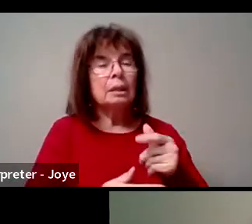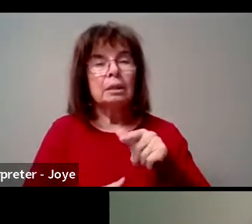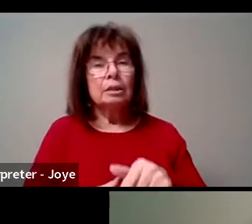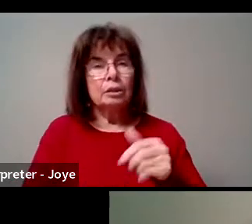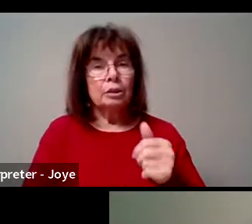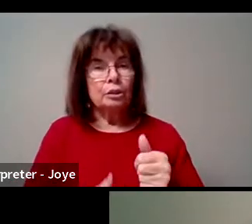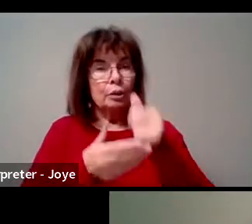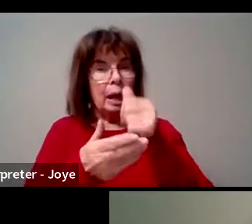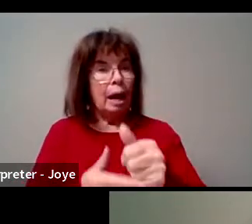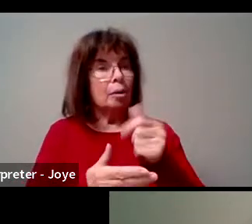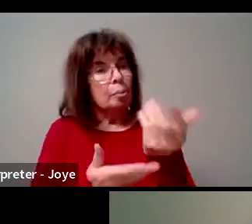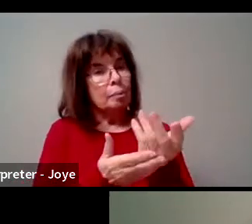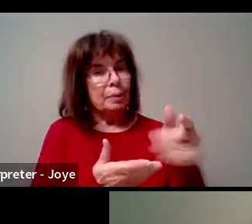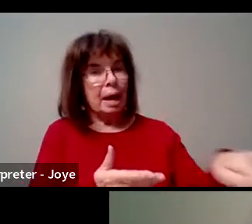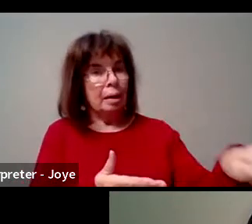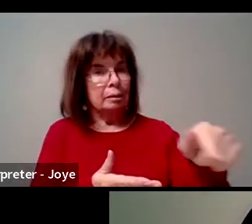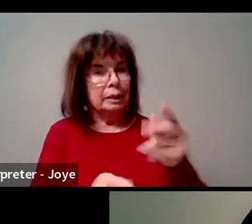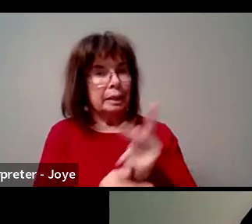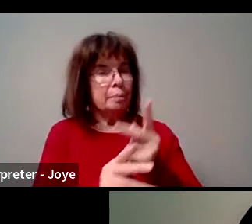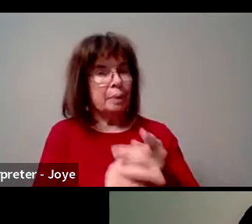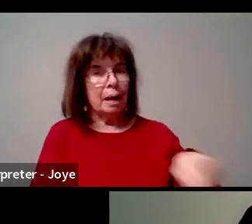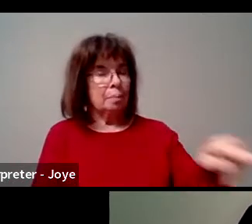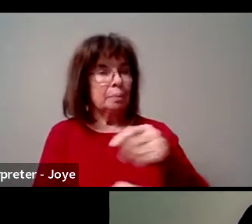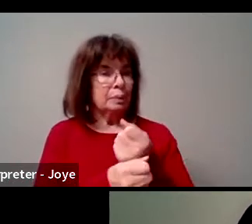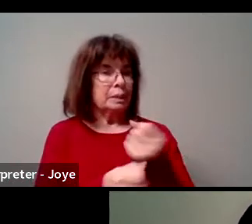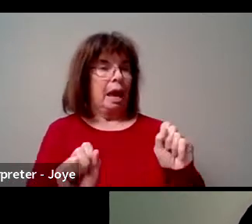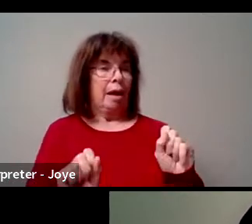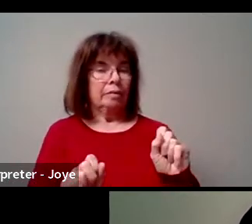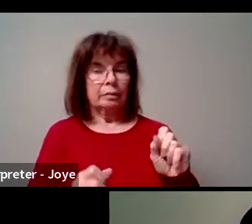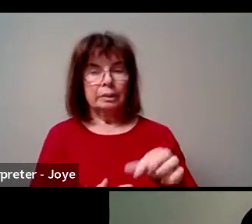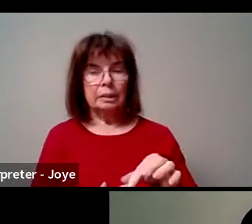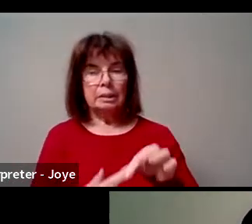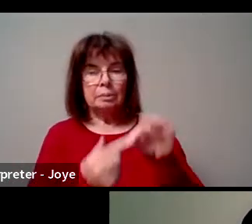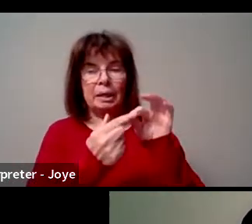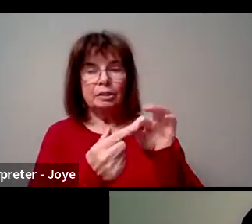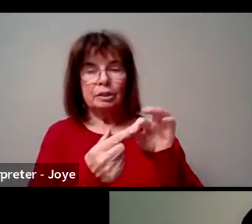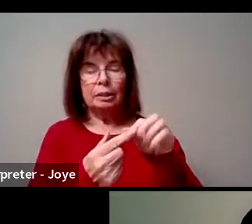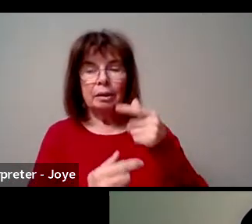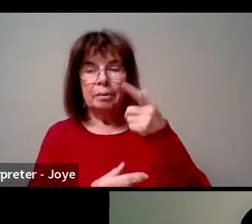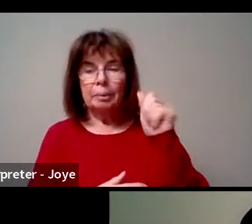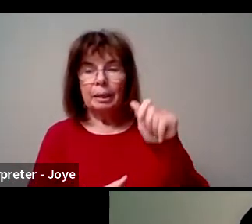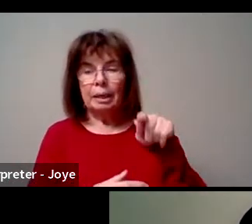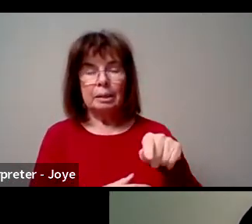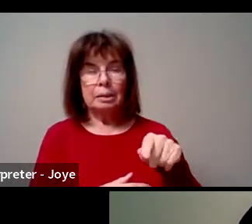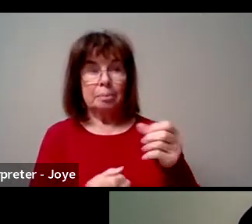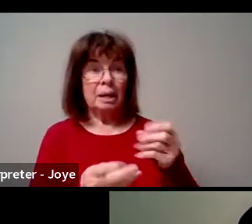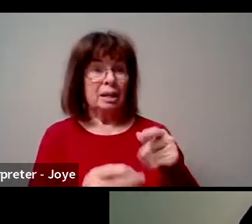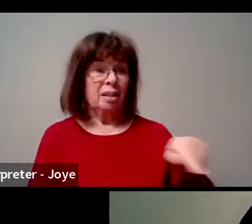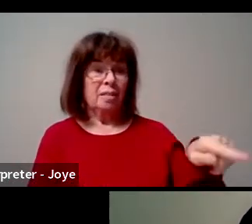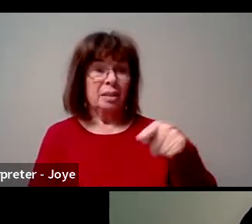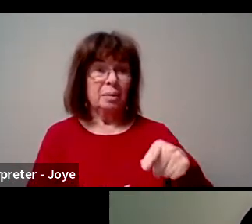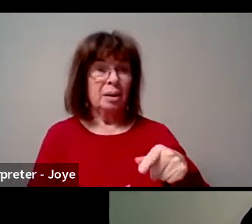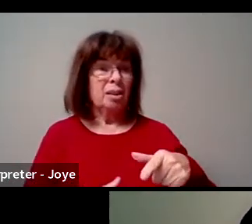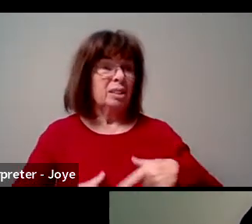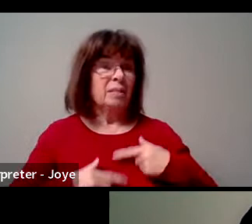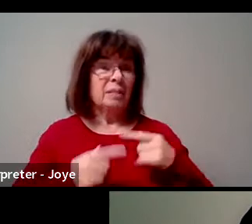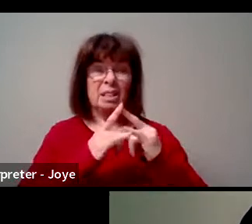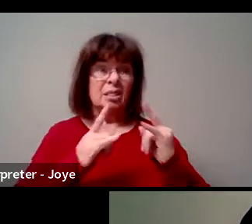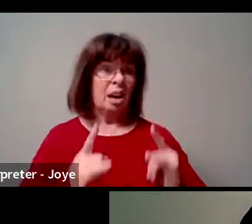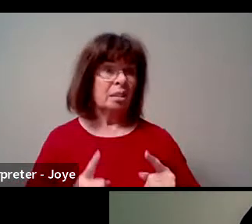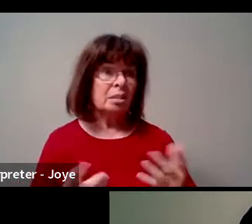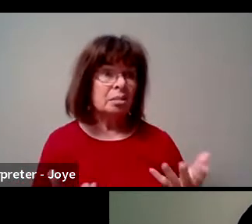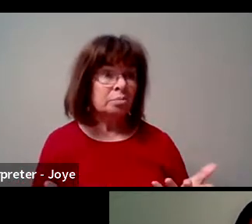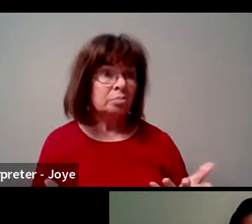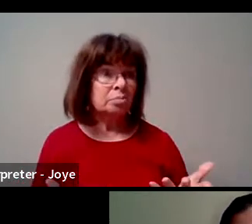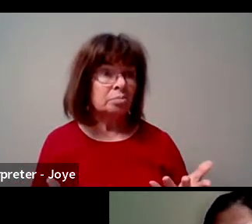unhoused community safe, especially because a lot of them living in tents. So